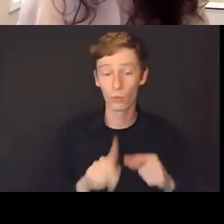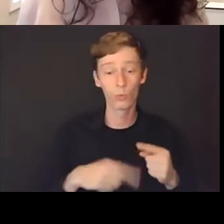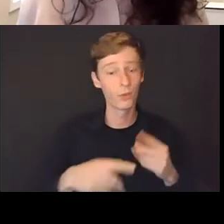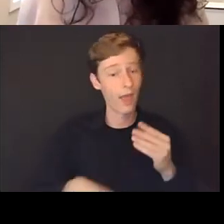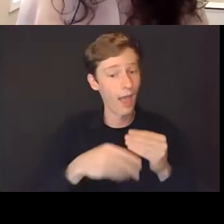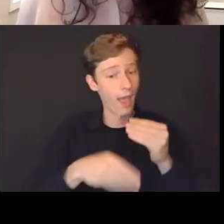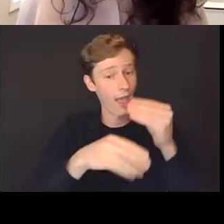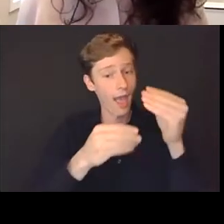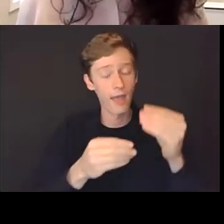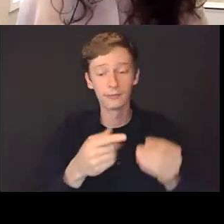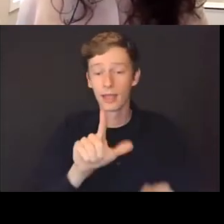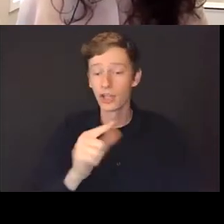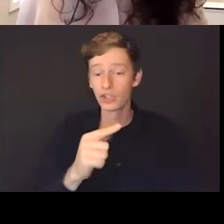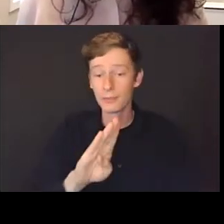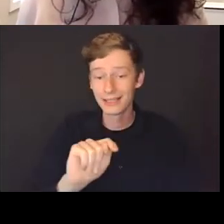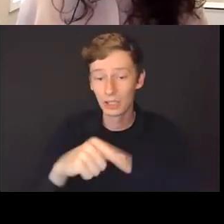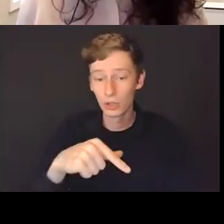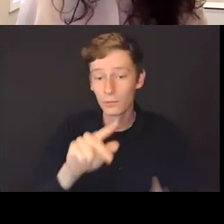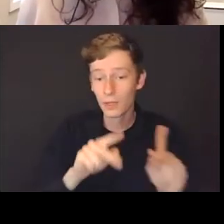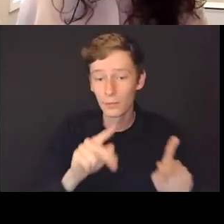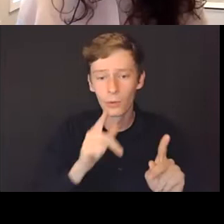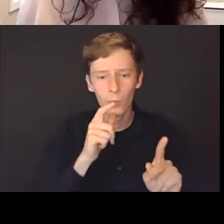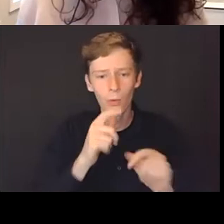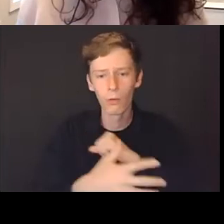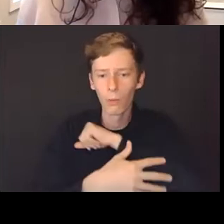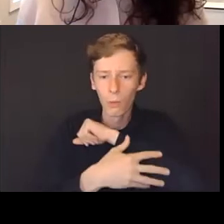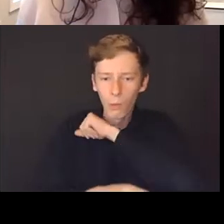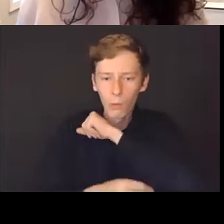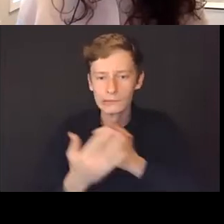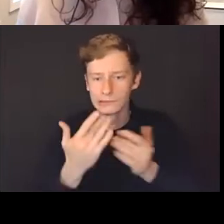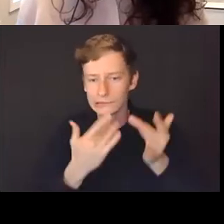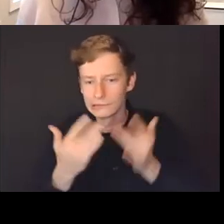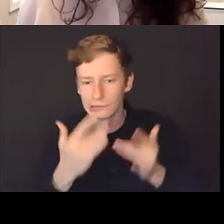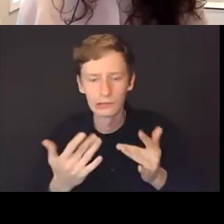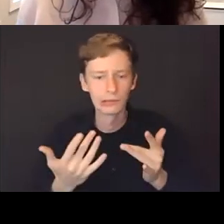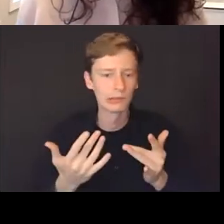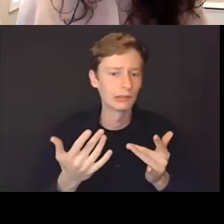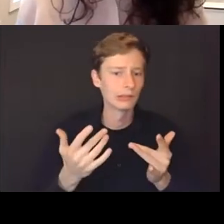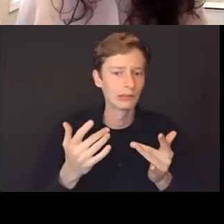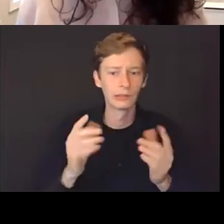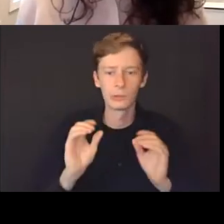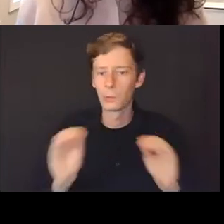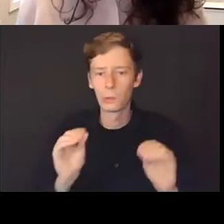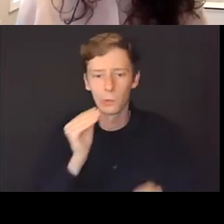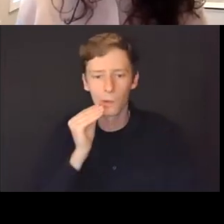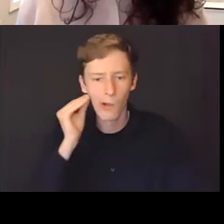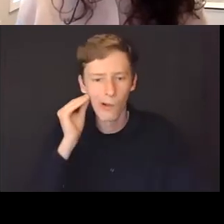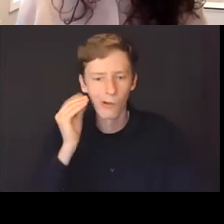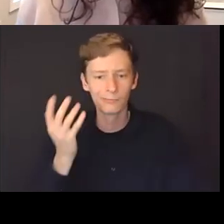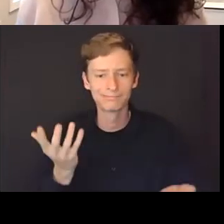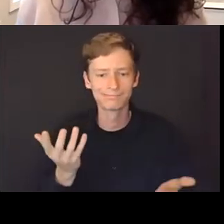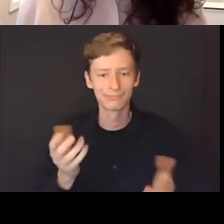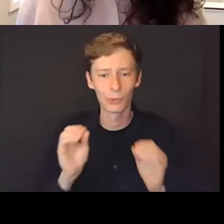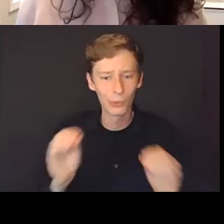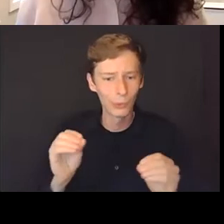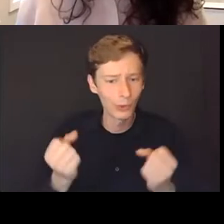people living in poverty, people who might be facing housing insecurity, you know, access to